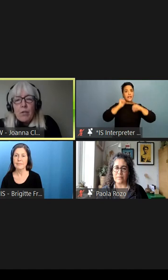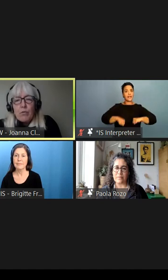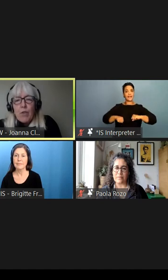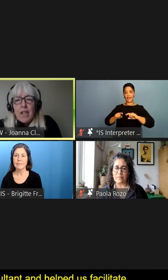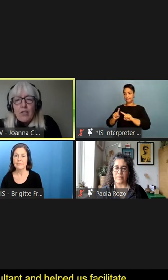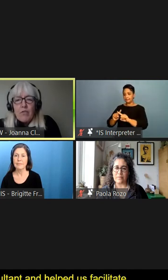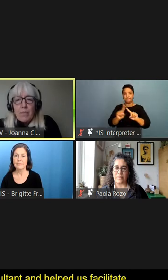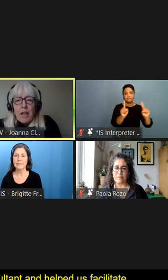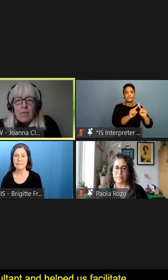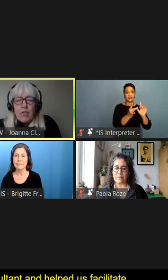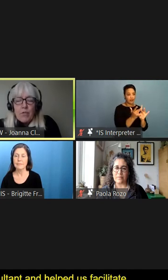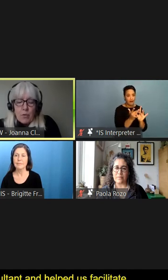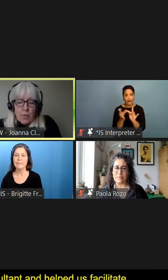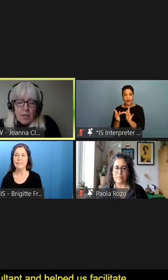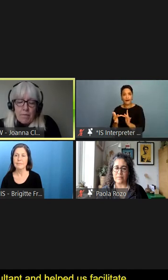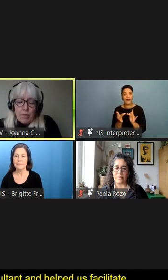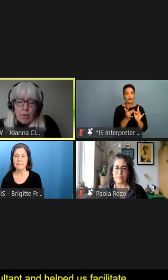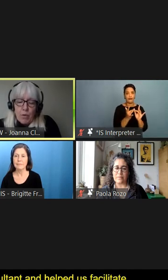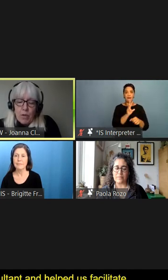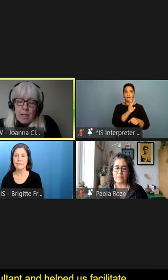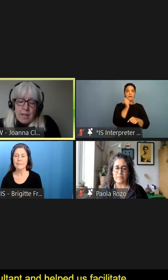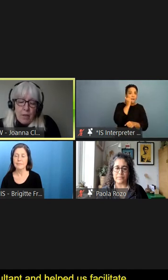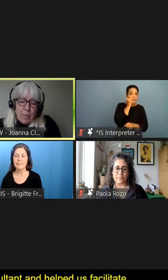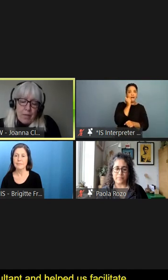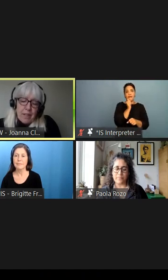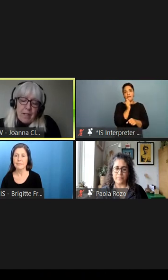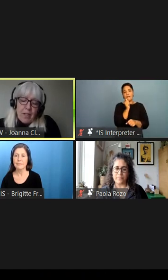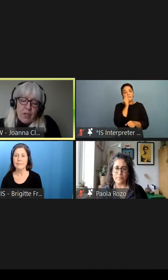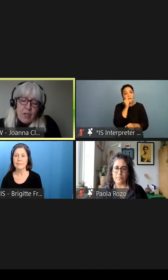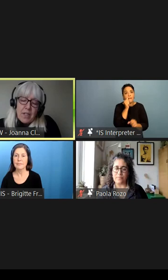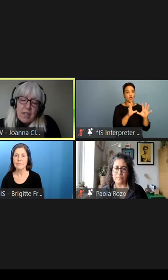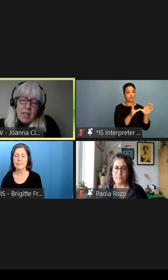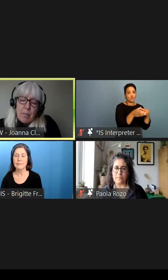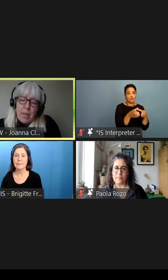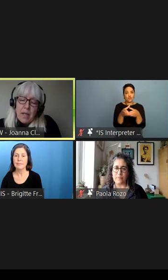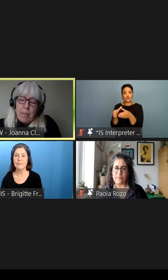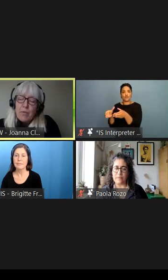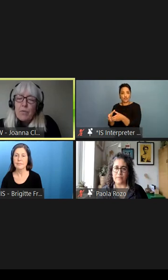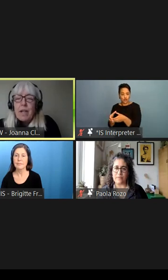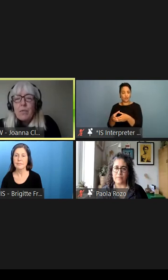a whole range of parents groups in 4 South American countries: